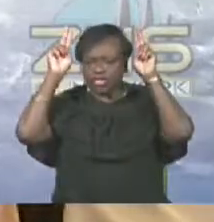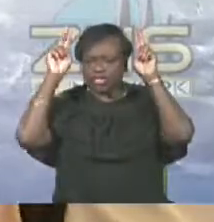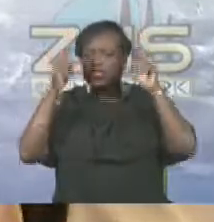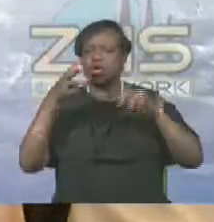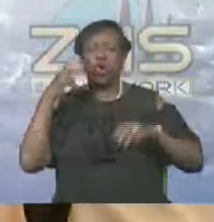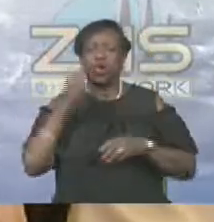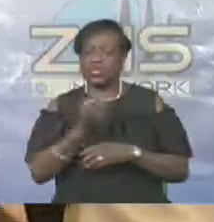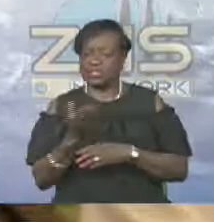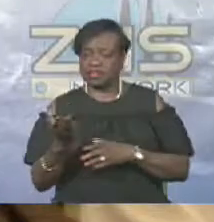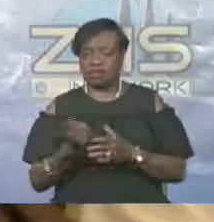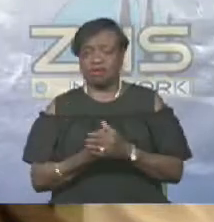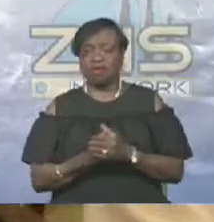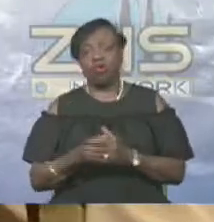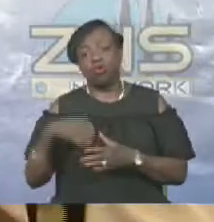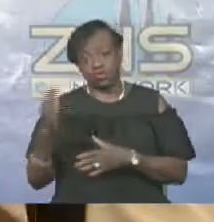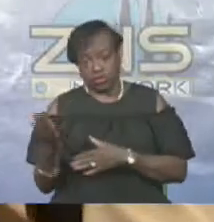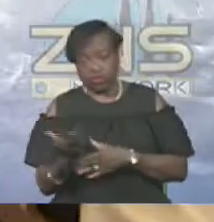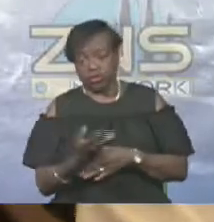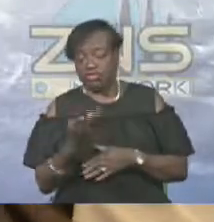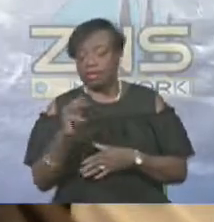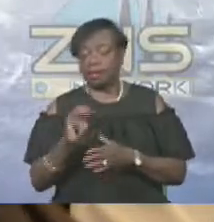greeted us very seriously. So,